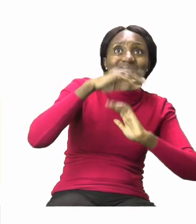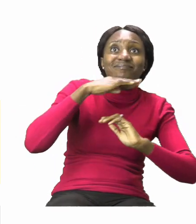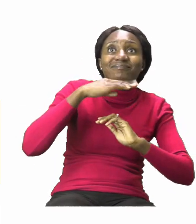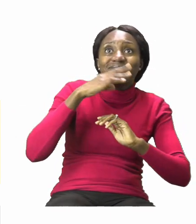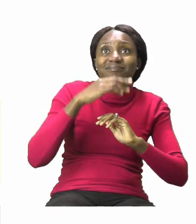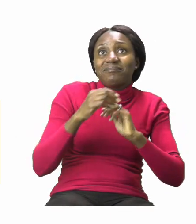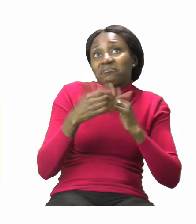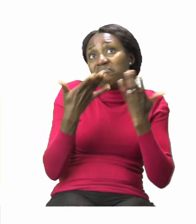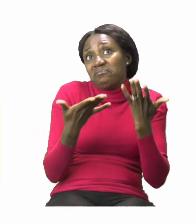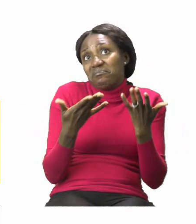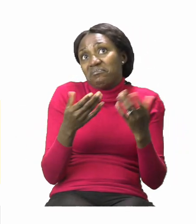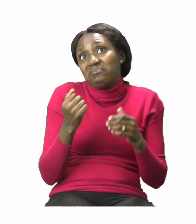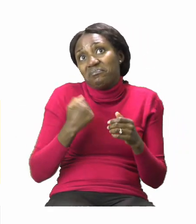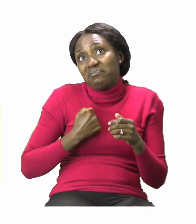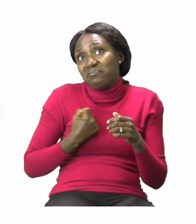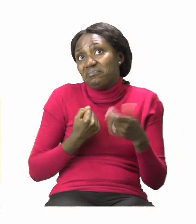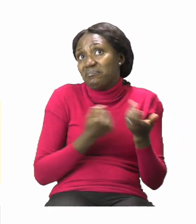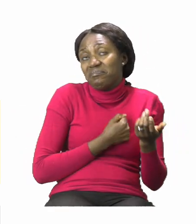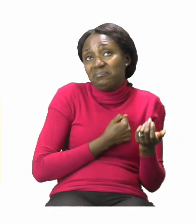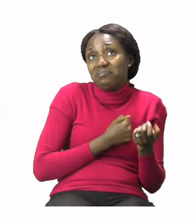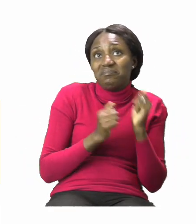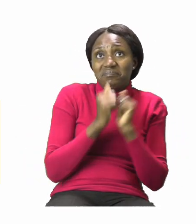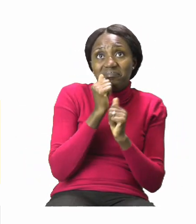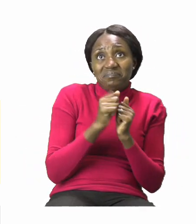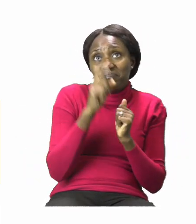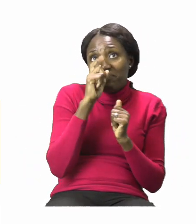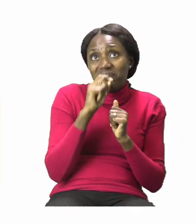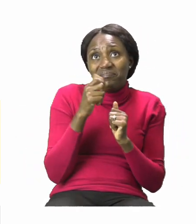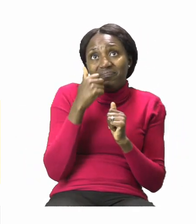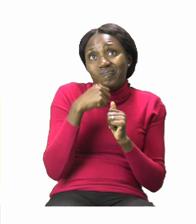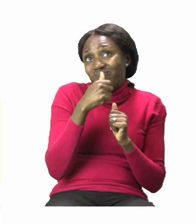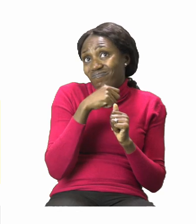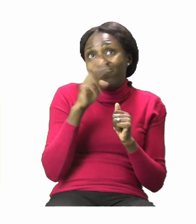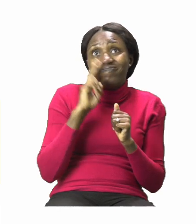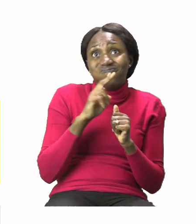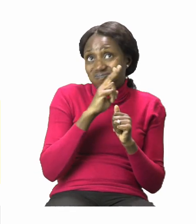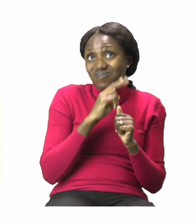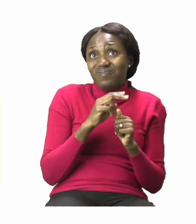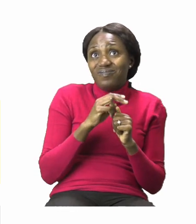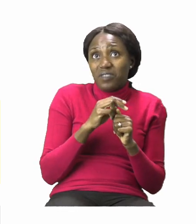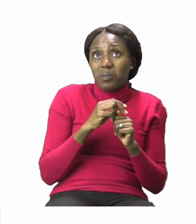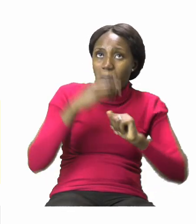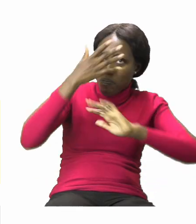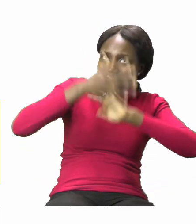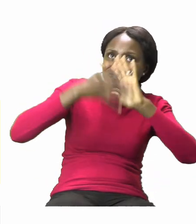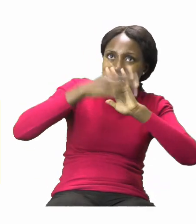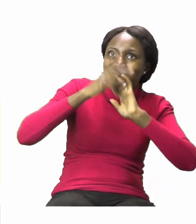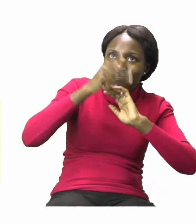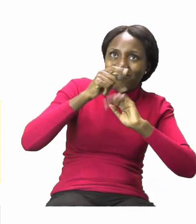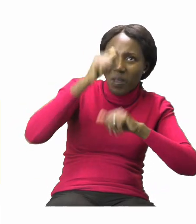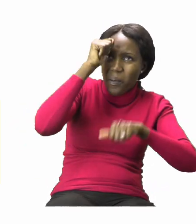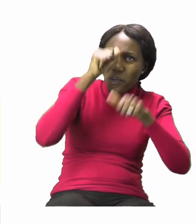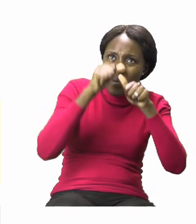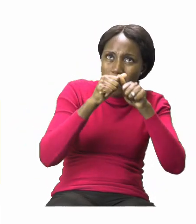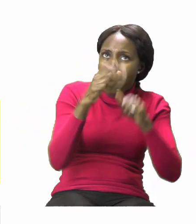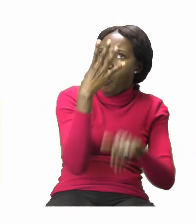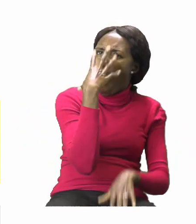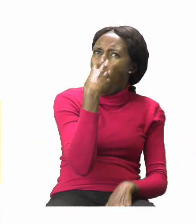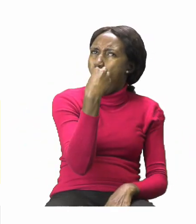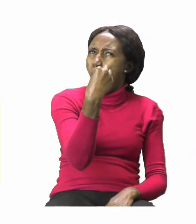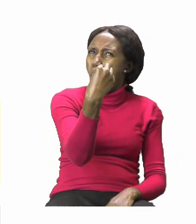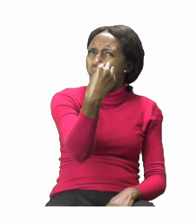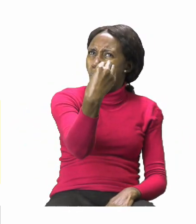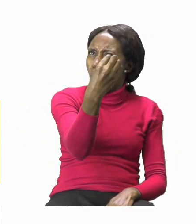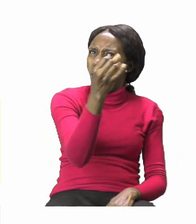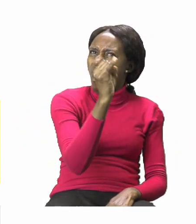family member, to another adult. Make sure that when you do tell the story, you don't forget about the big bad